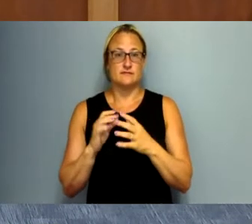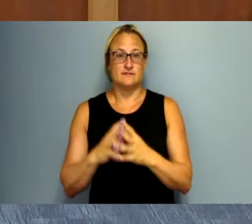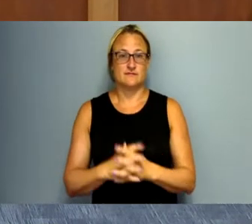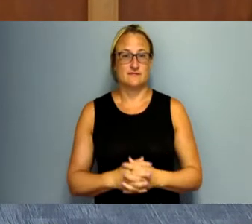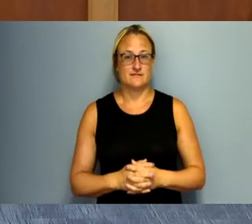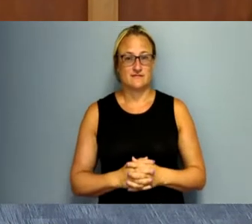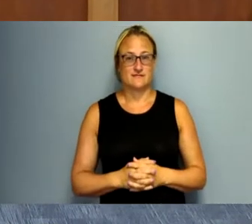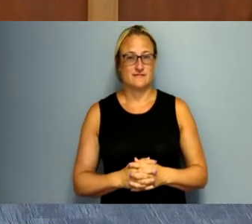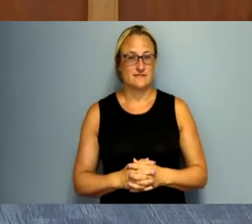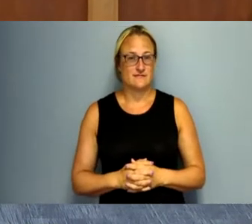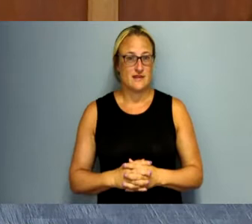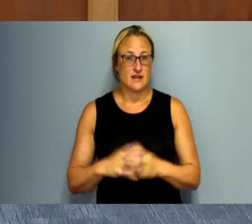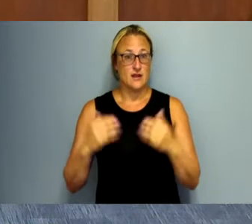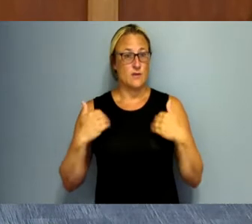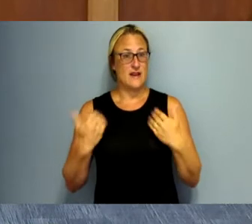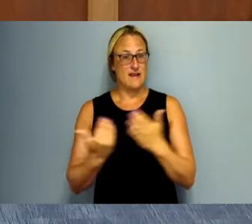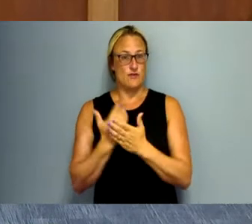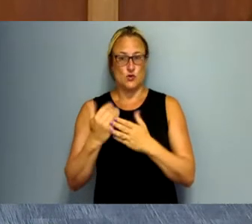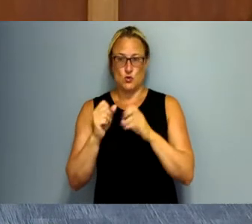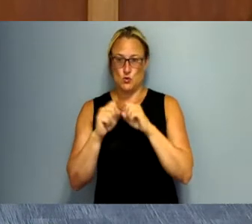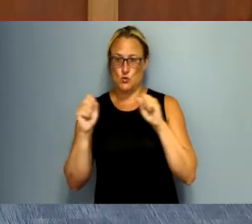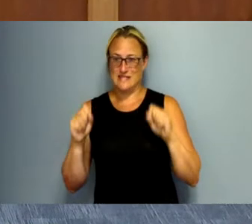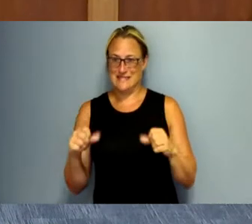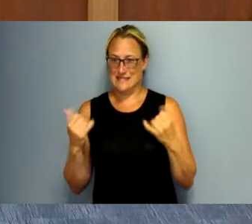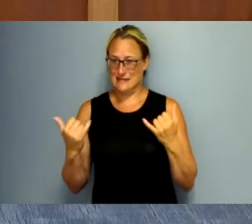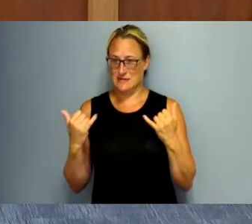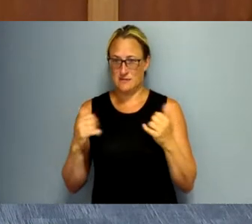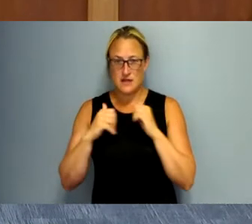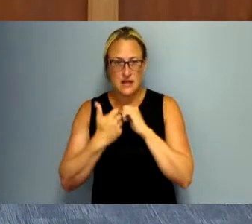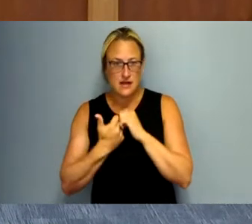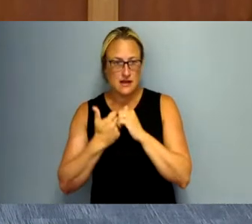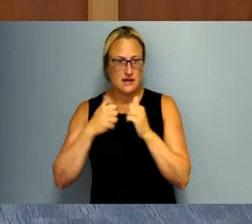We do have a new system in terms of signing up.